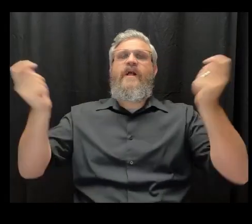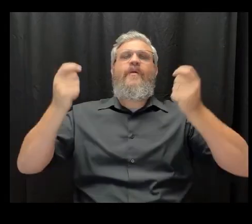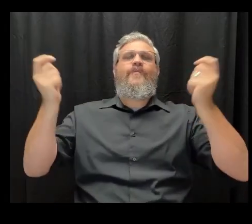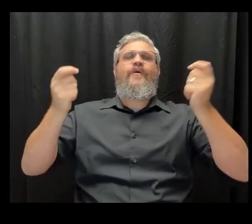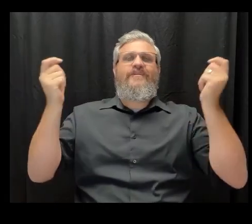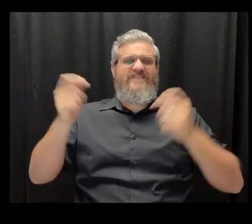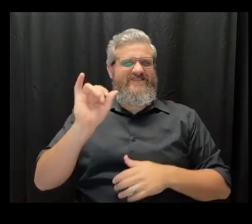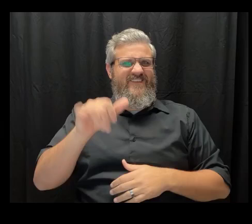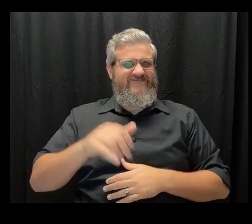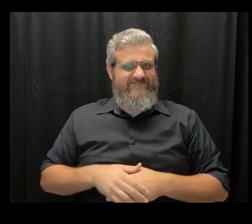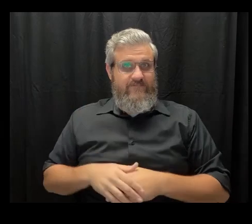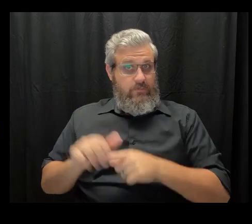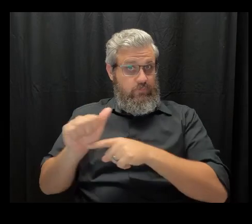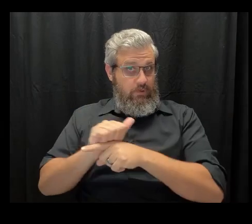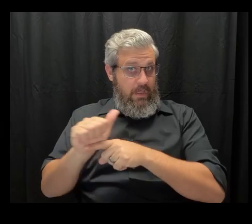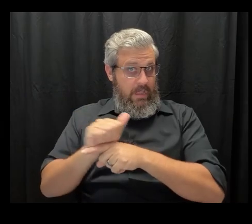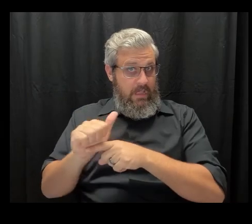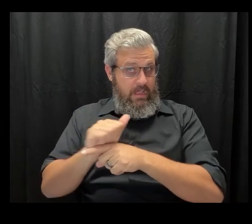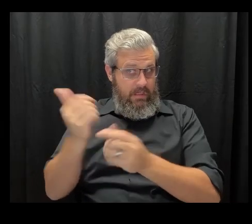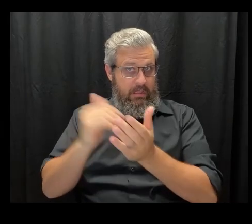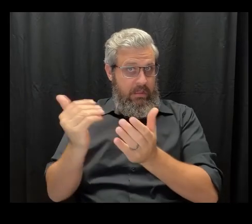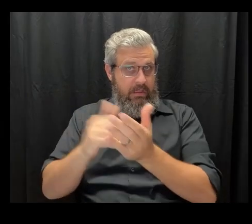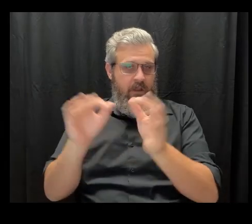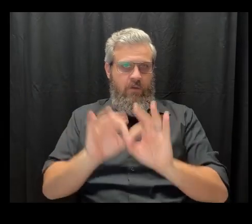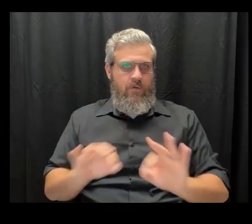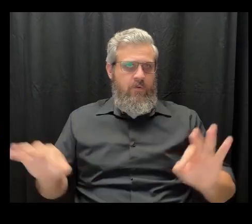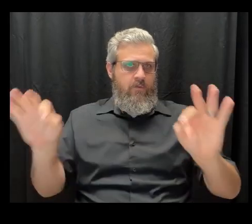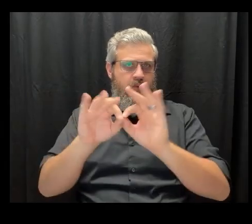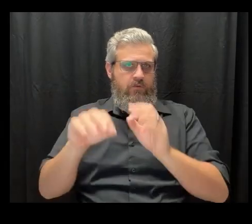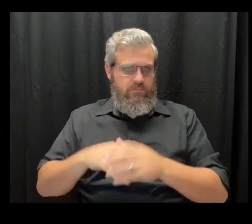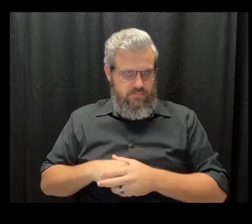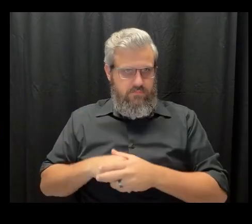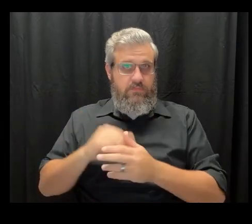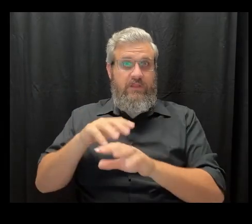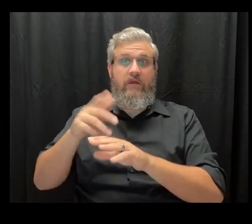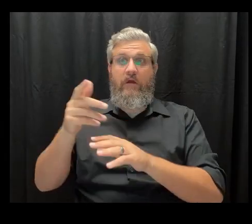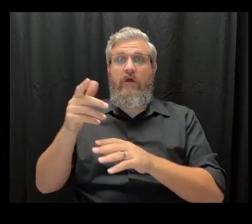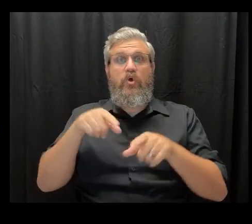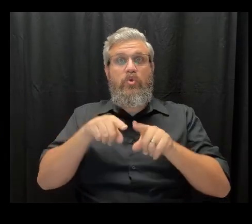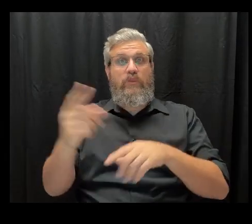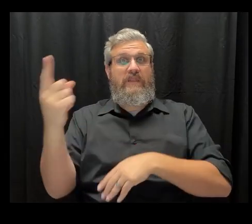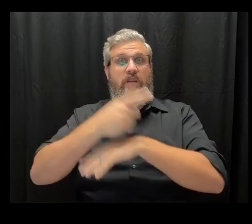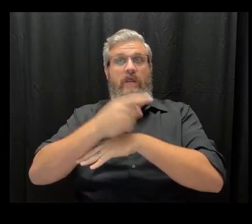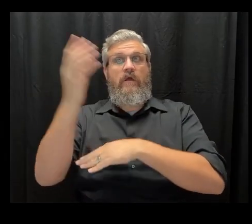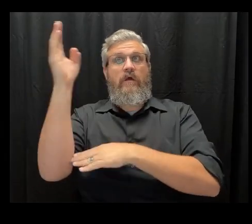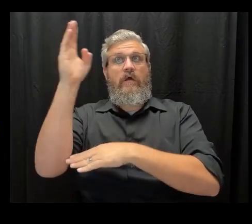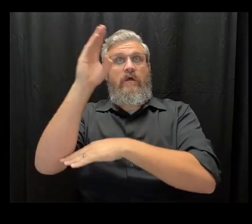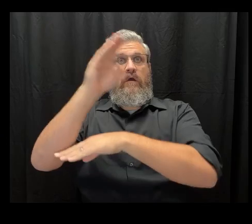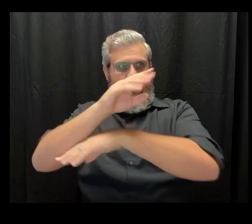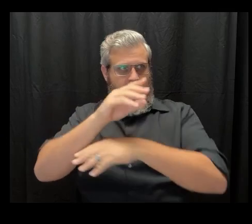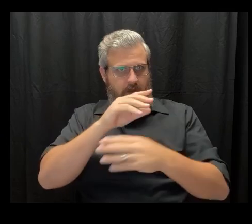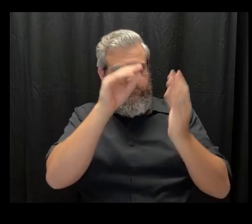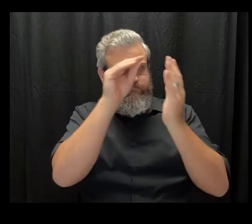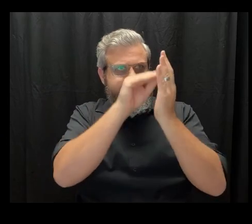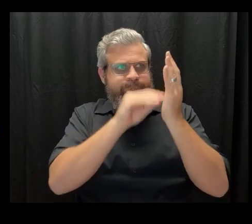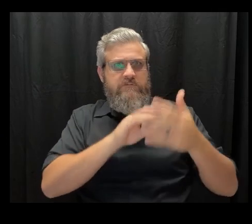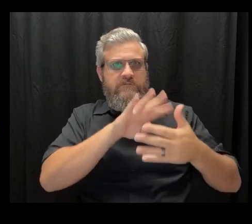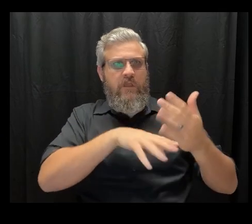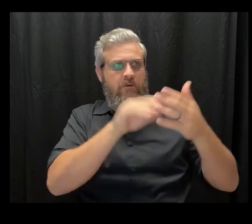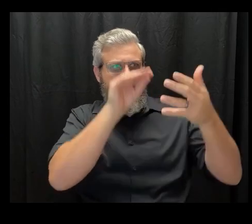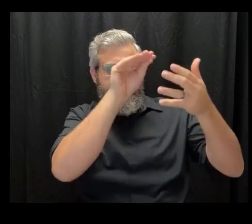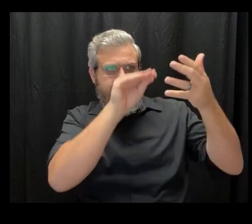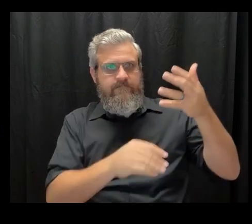Embed opportunities throughout the day into natural routines and settings, and make sure that all staff are consistent